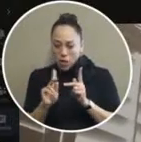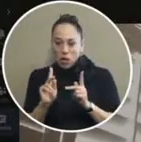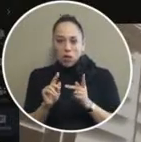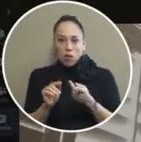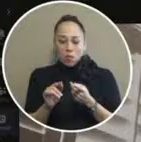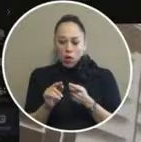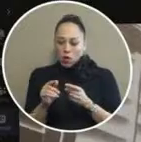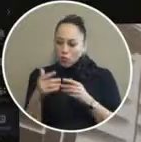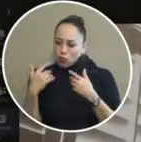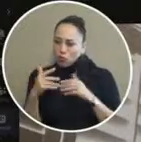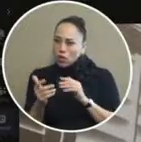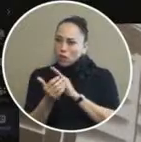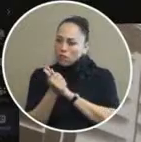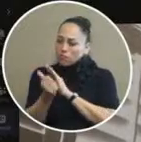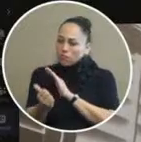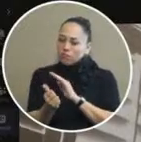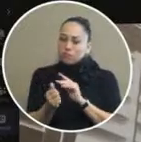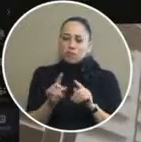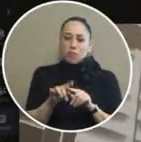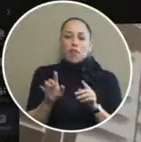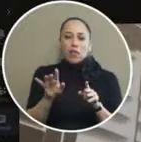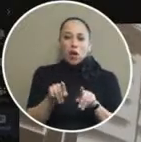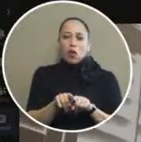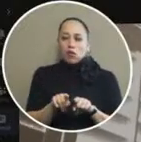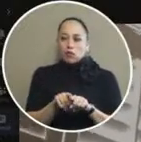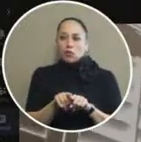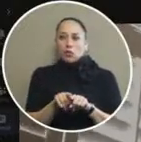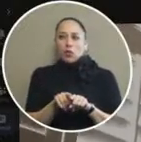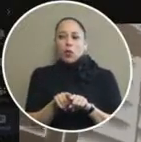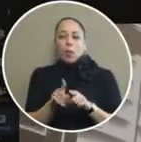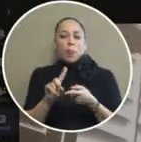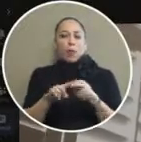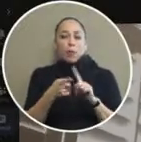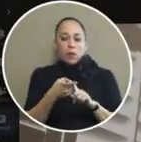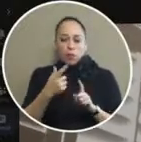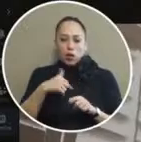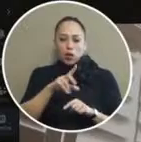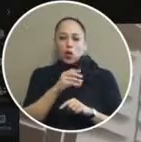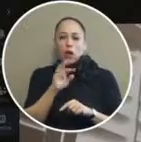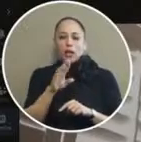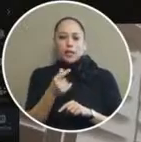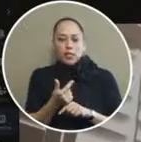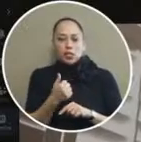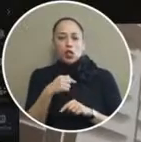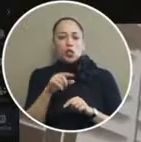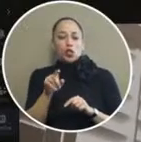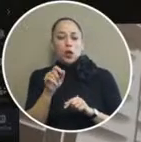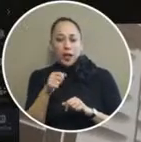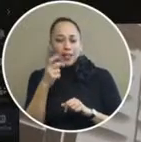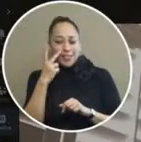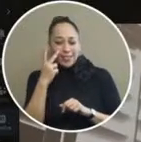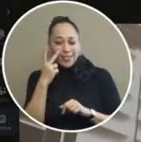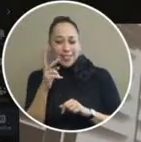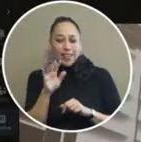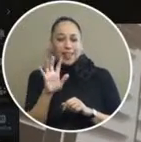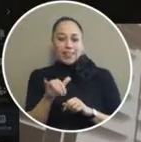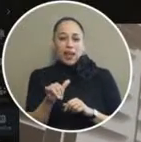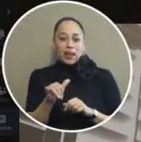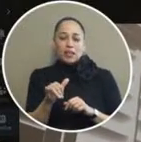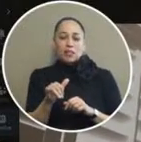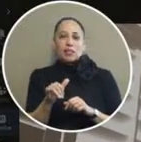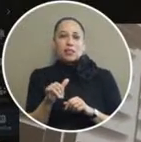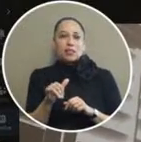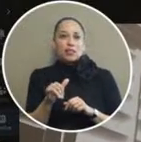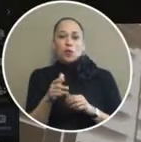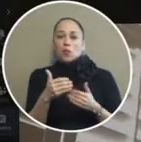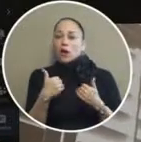extremely talented, and a lot of people in my position say that about folks in the organization, but as you can see, I was absolutely on point with that. We